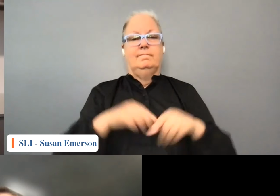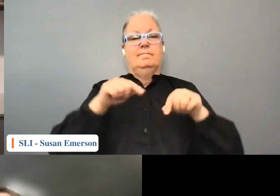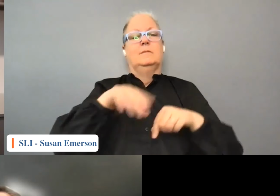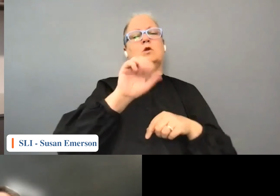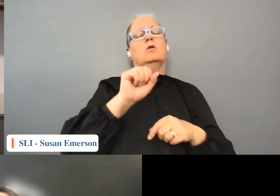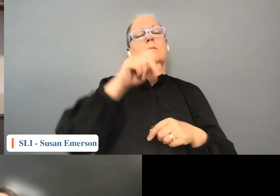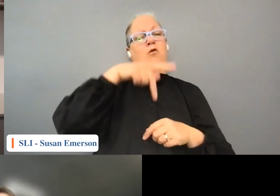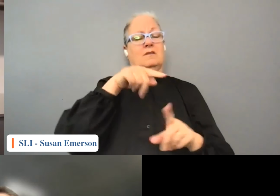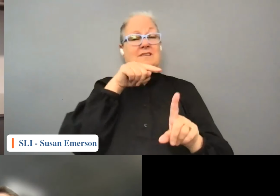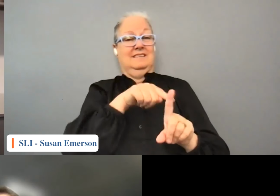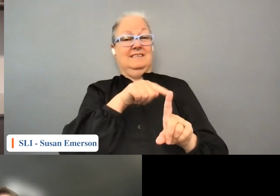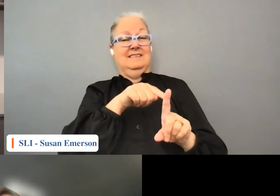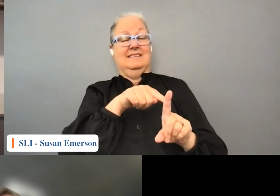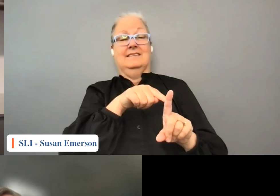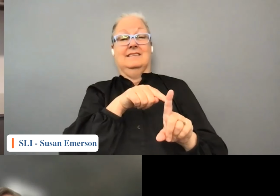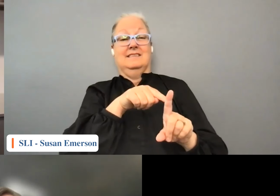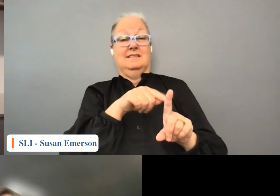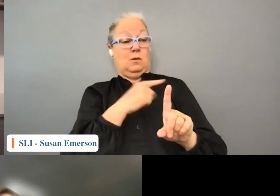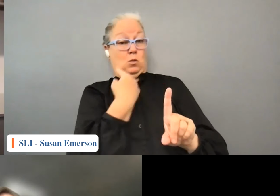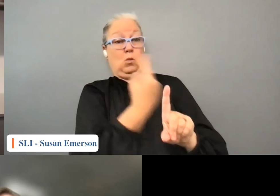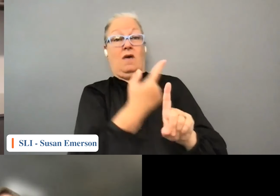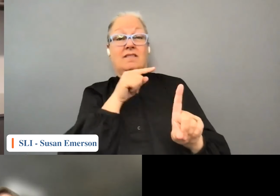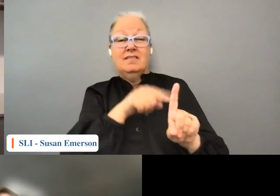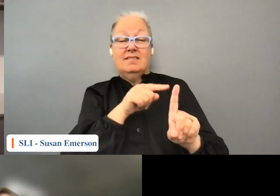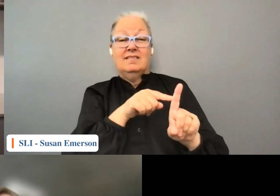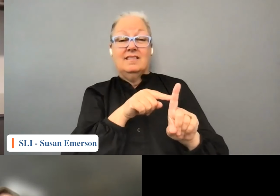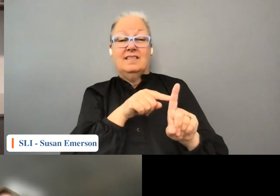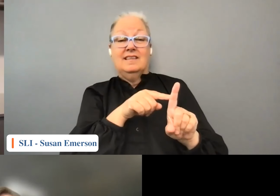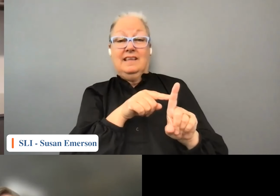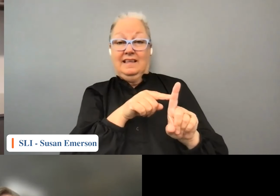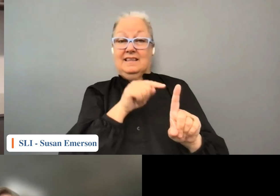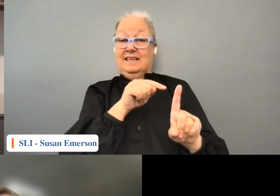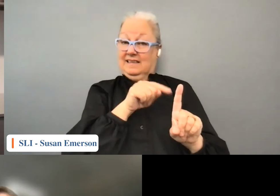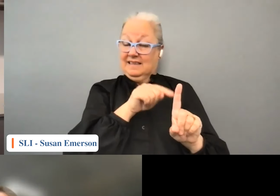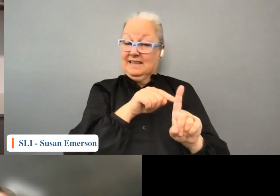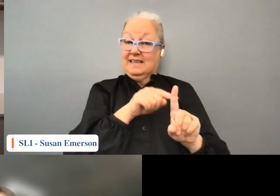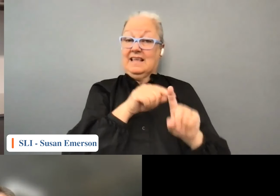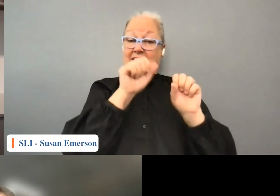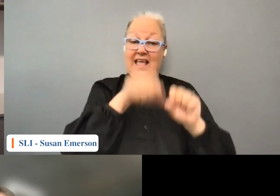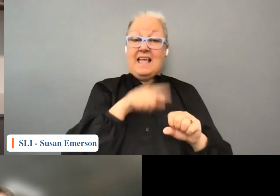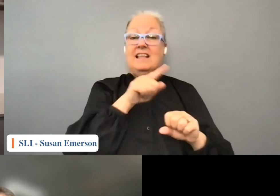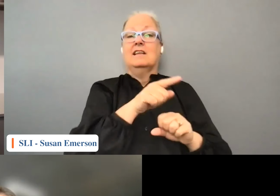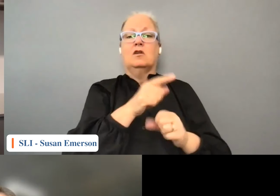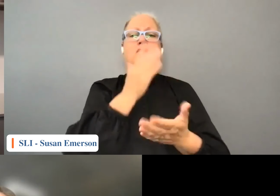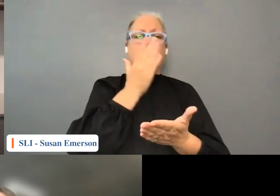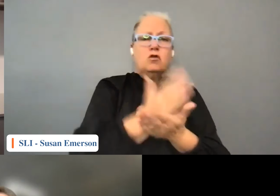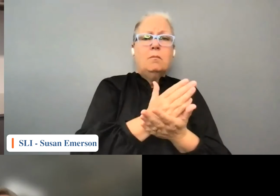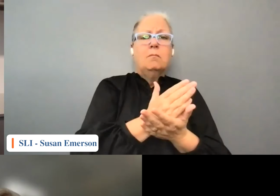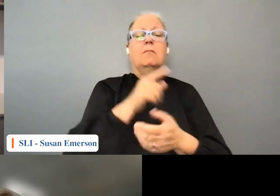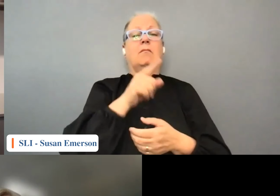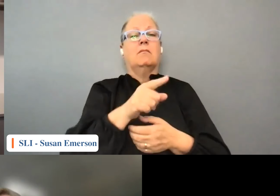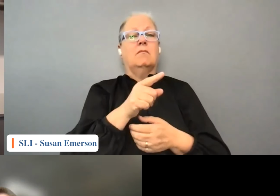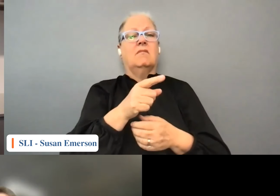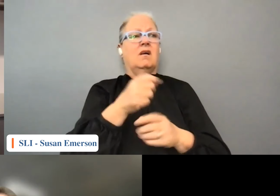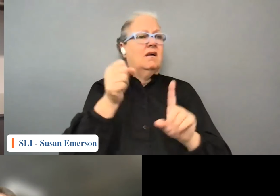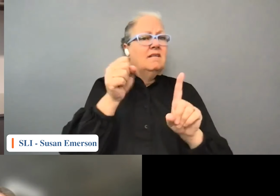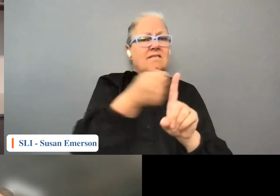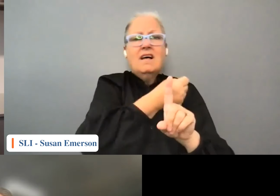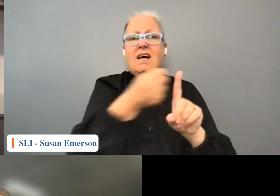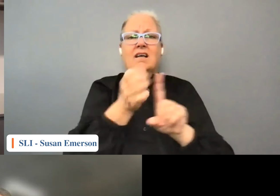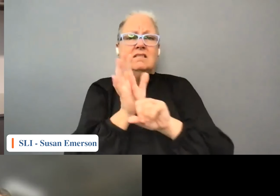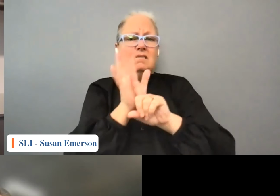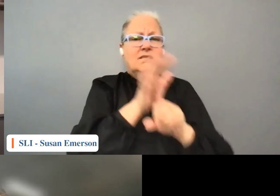alone is not a measure that can resolve violence against women and children, but it